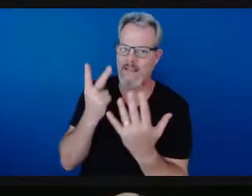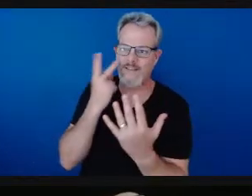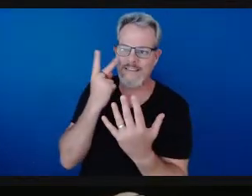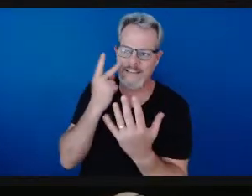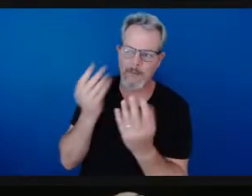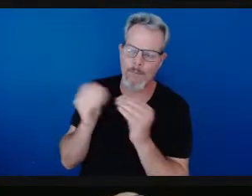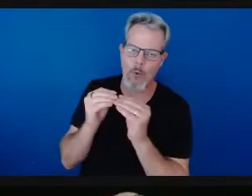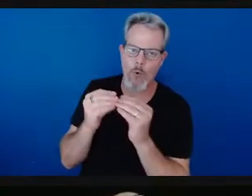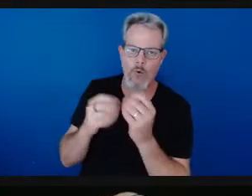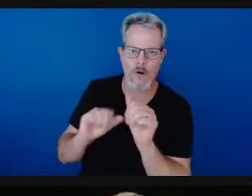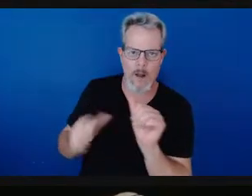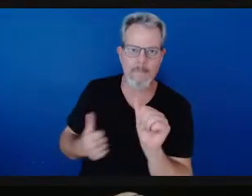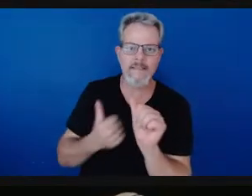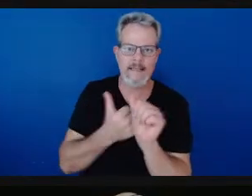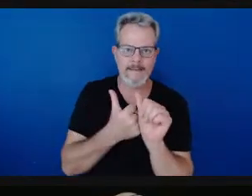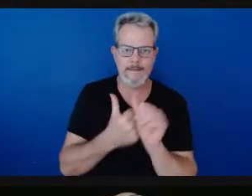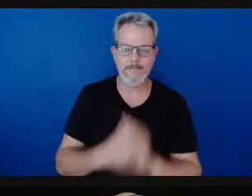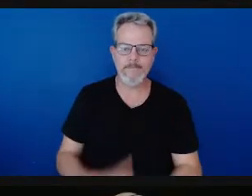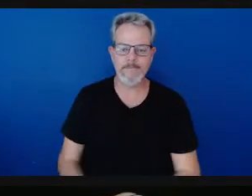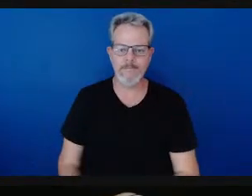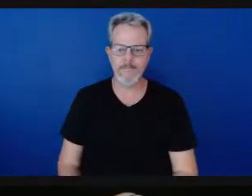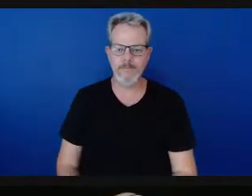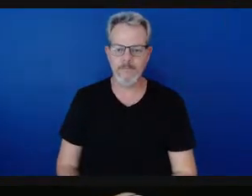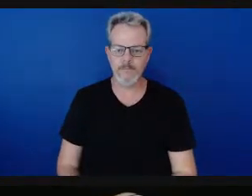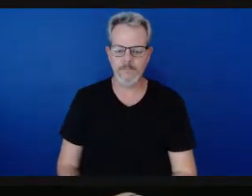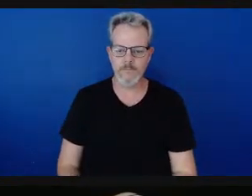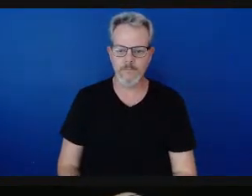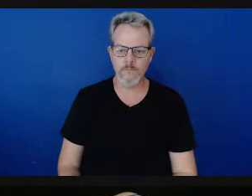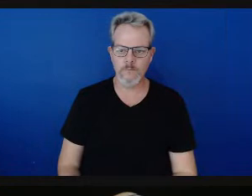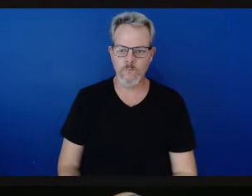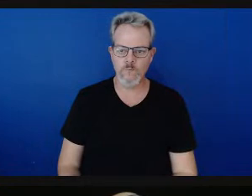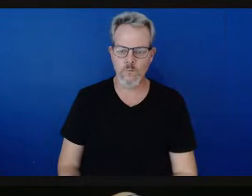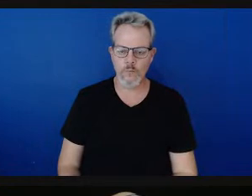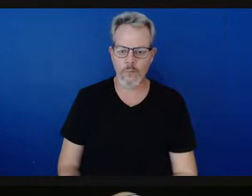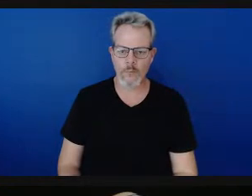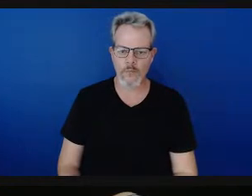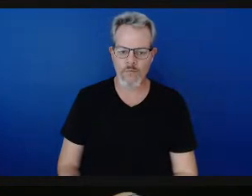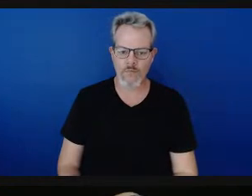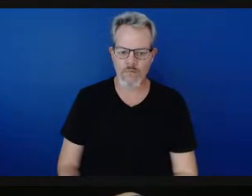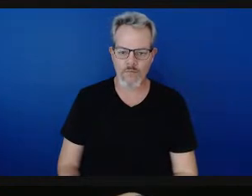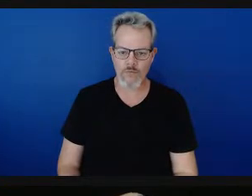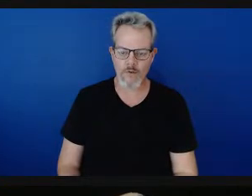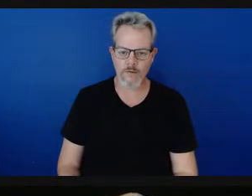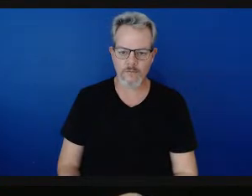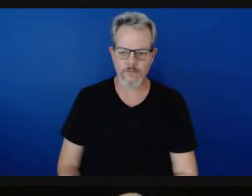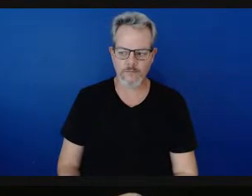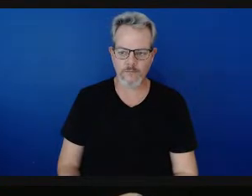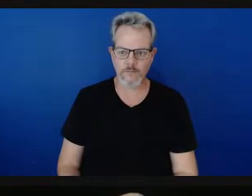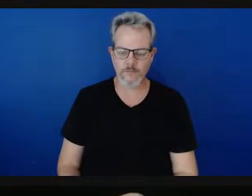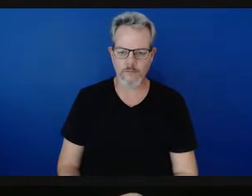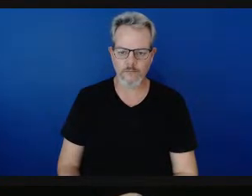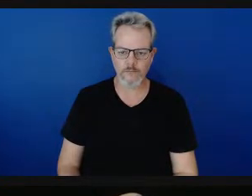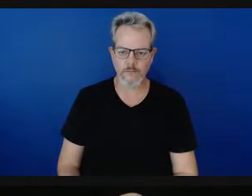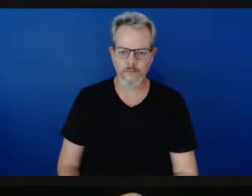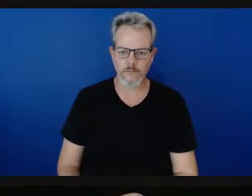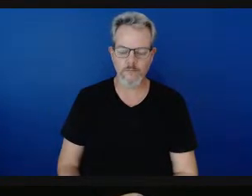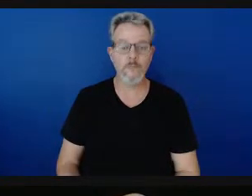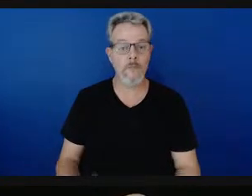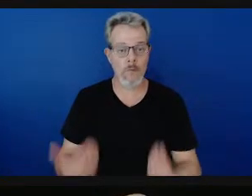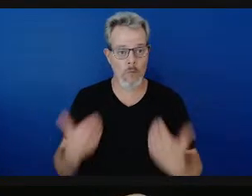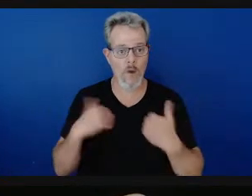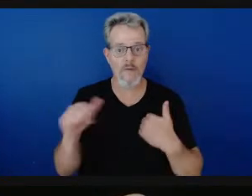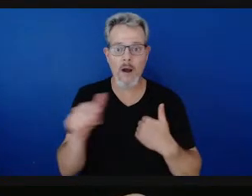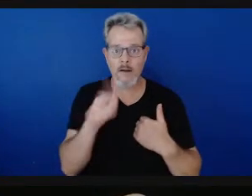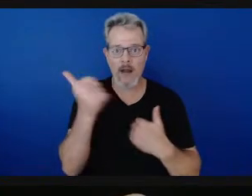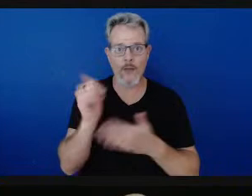that. Okay, so there's another video Yosh just put out, which was this one.